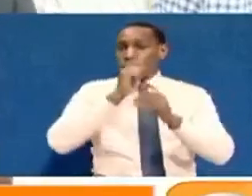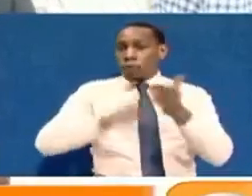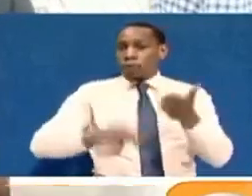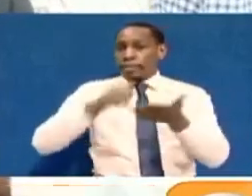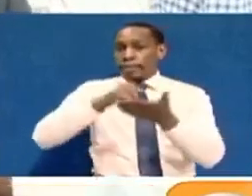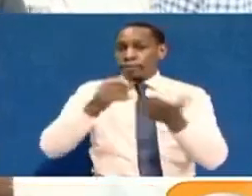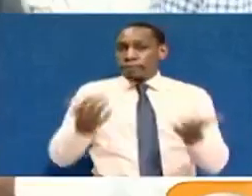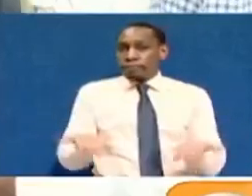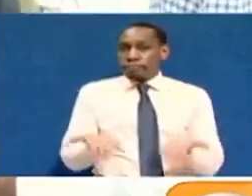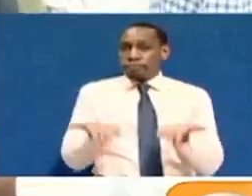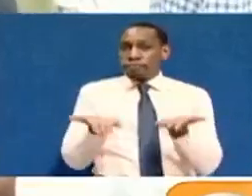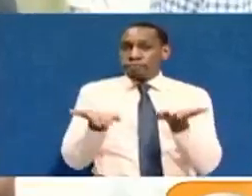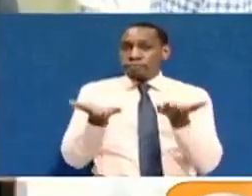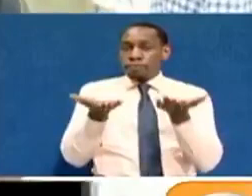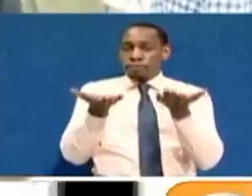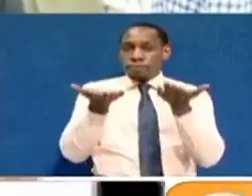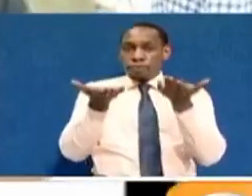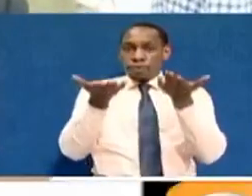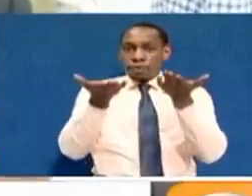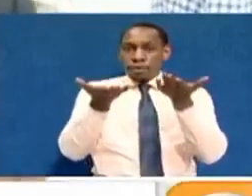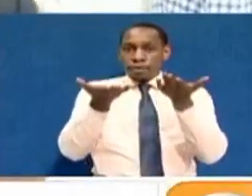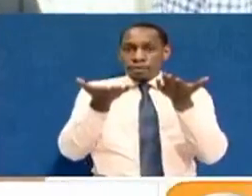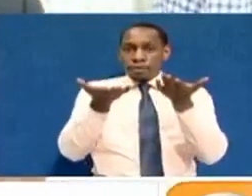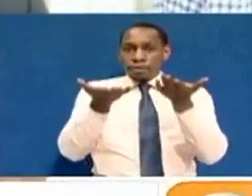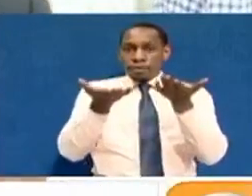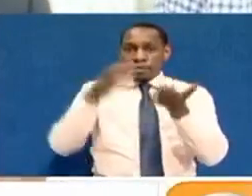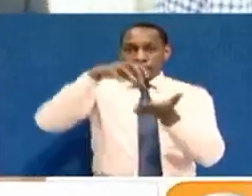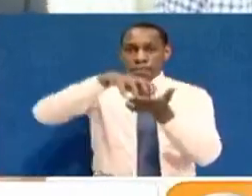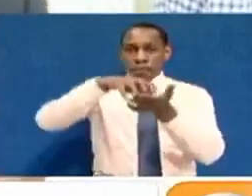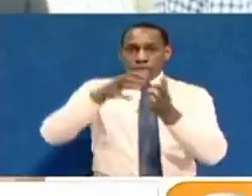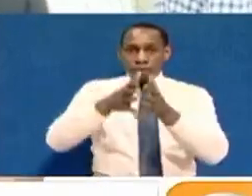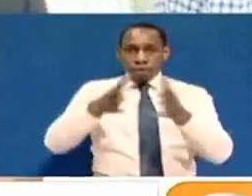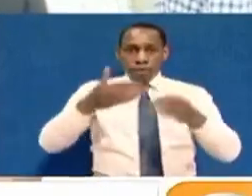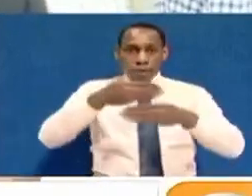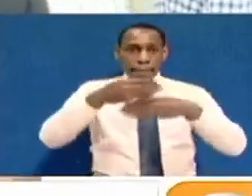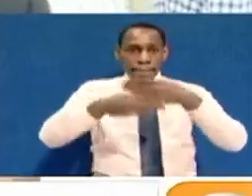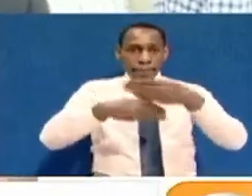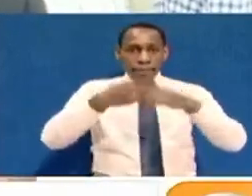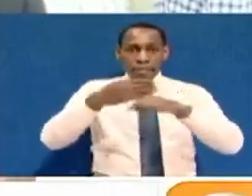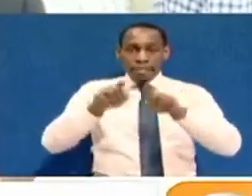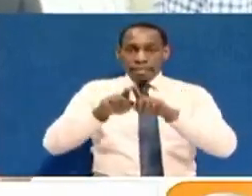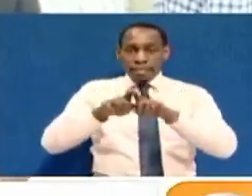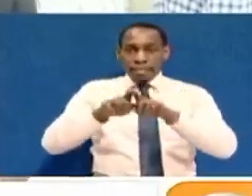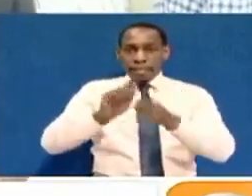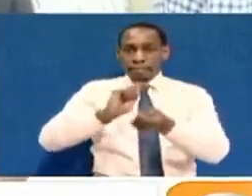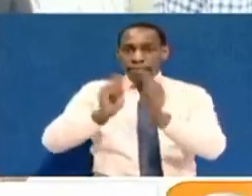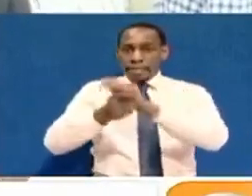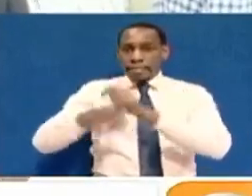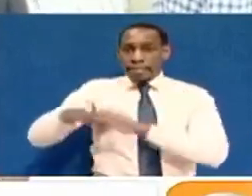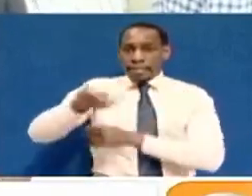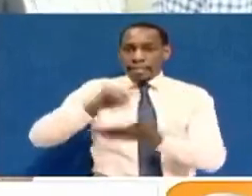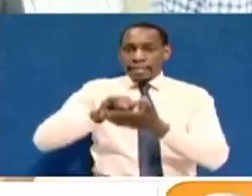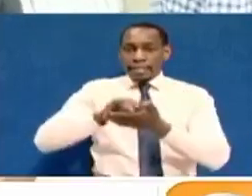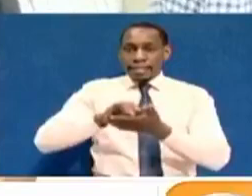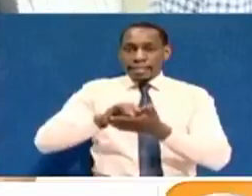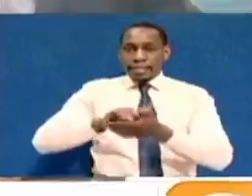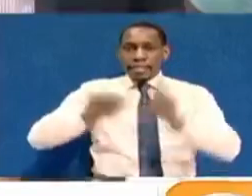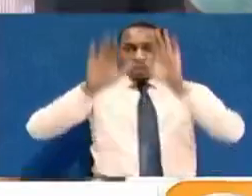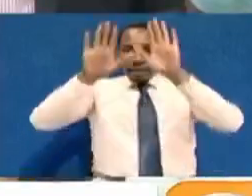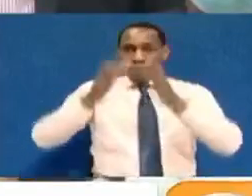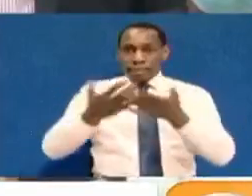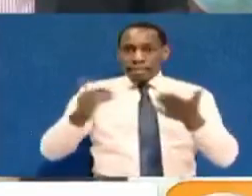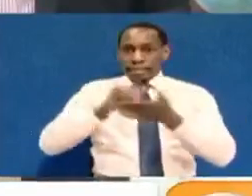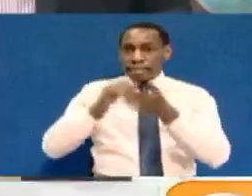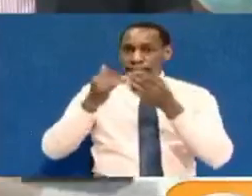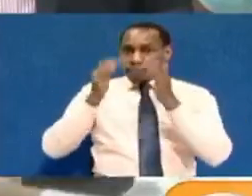of improving, increasing the size of the terminal building, and of course also the transit shed. Those are some of the key facilities that we're looking